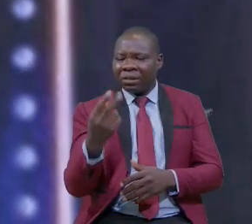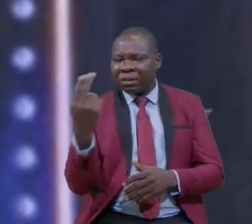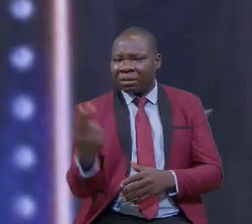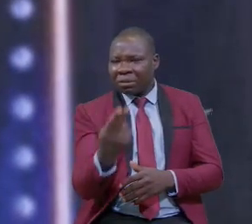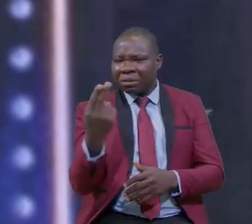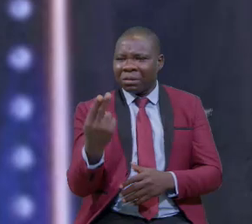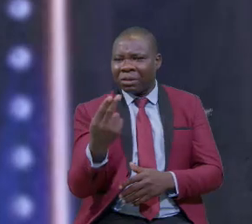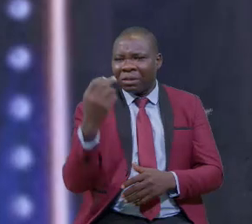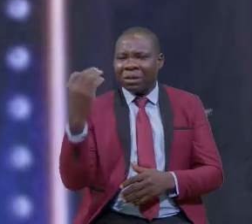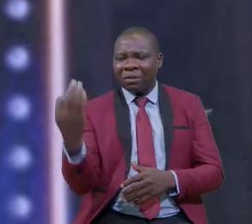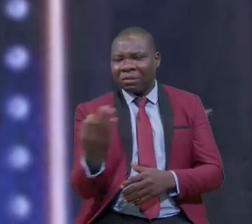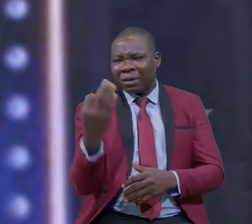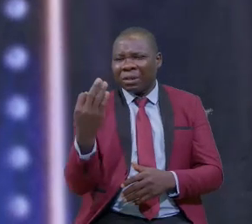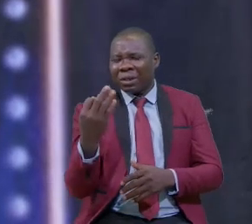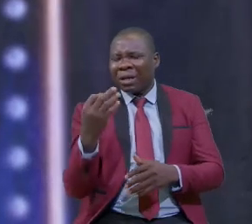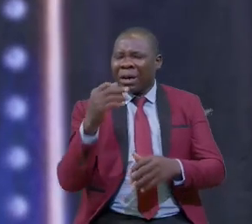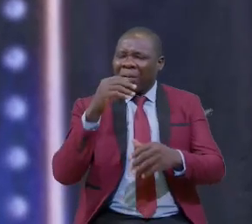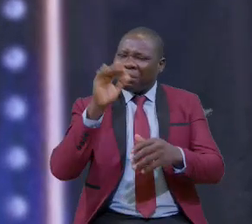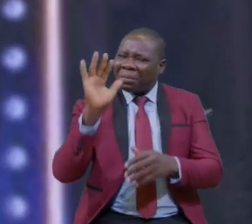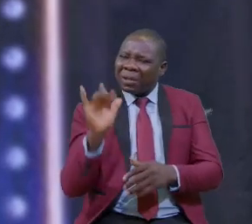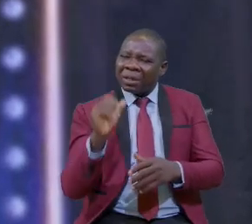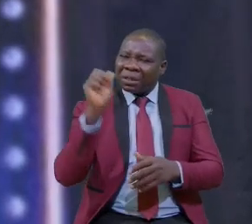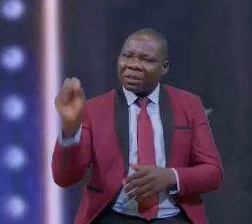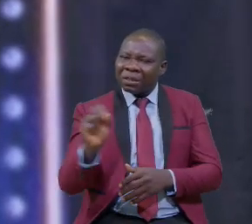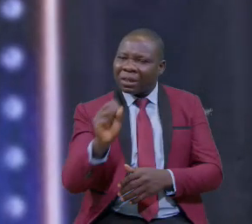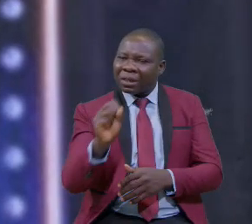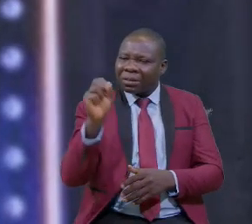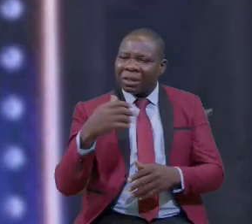Sunday, I say, I thank God we're finishing today.